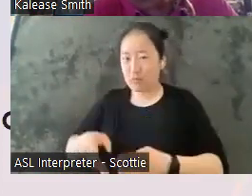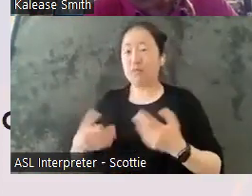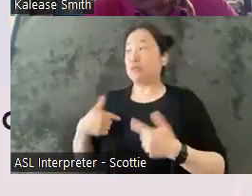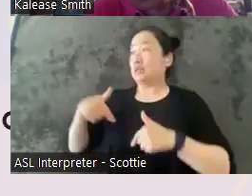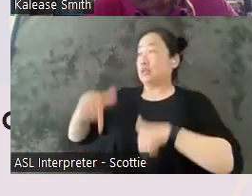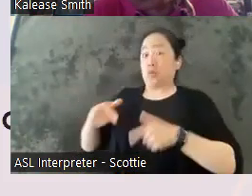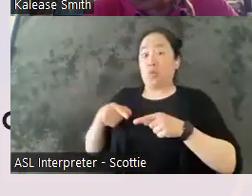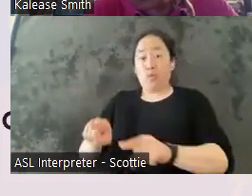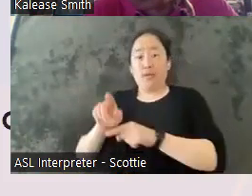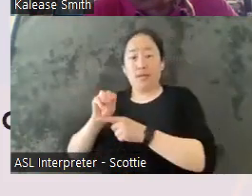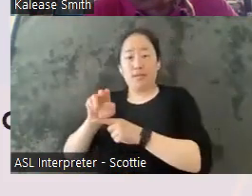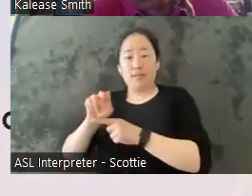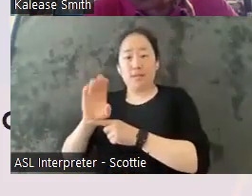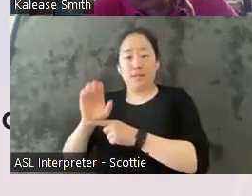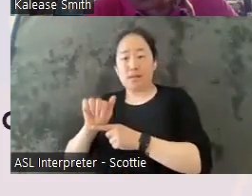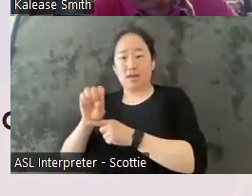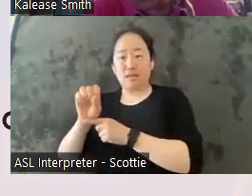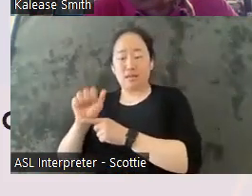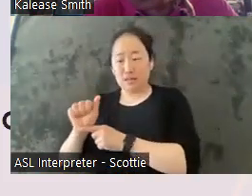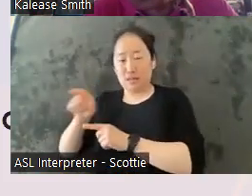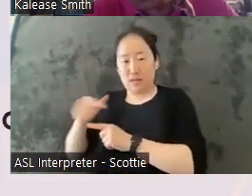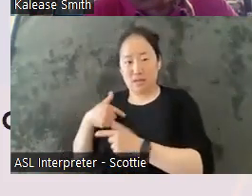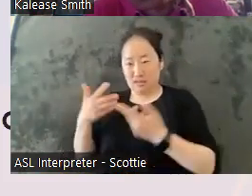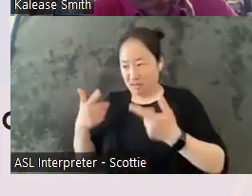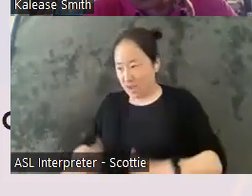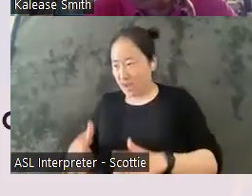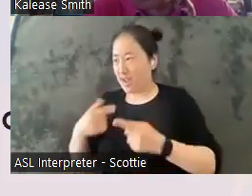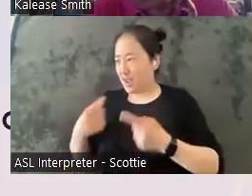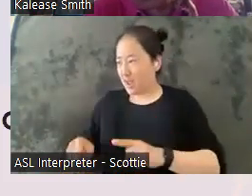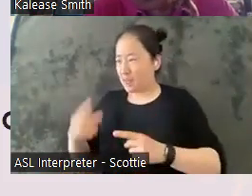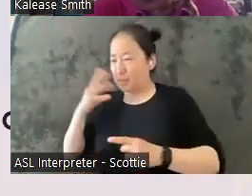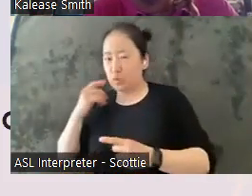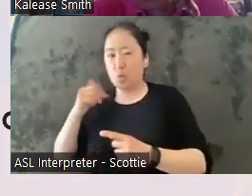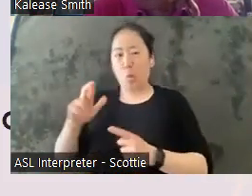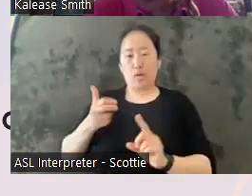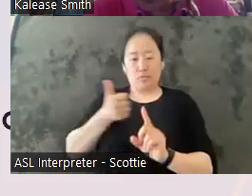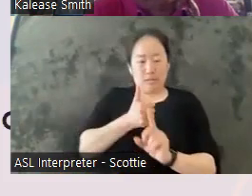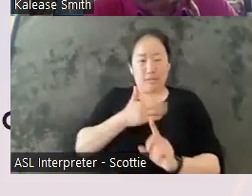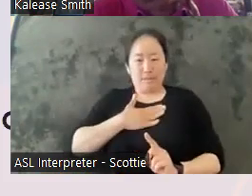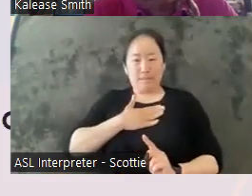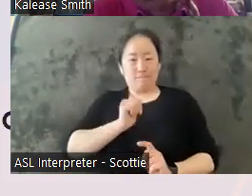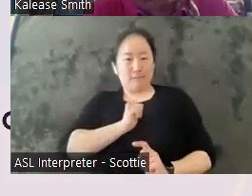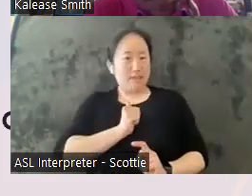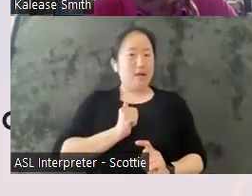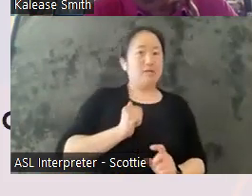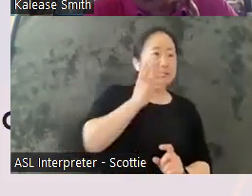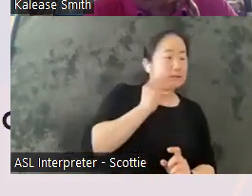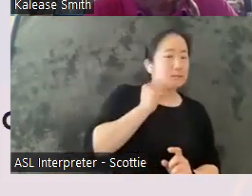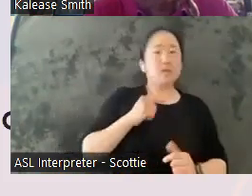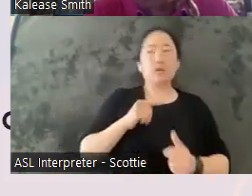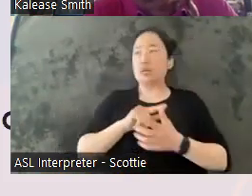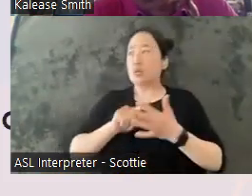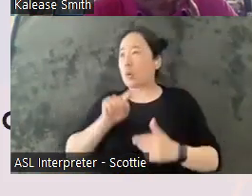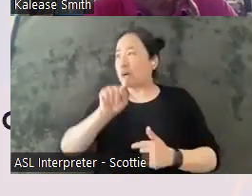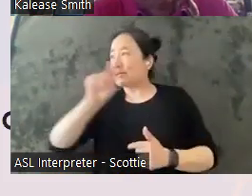MNCASA, perhaps kind of the previous trauma that we have experienced individually, or just at a different workplace and have brought into this